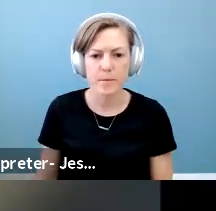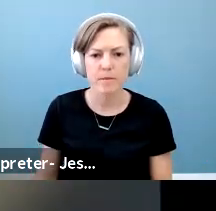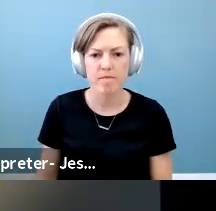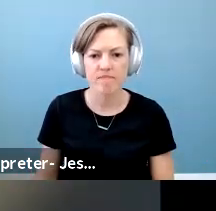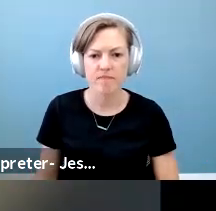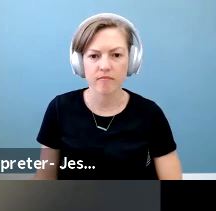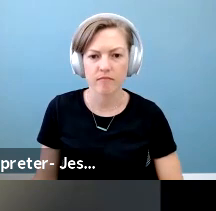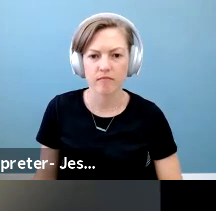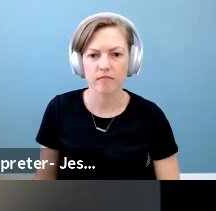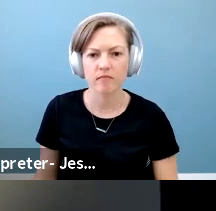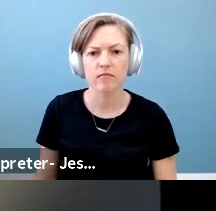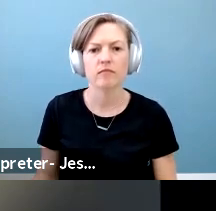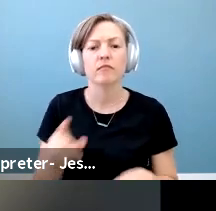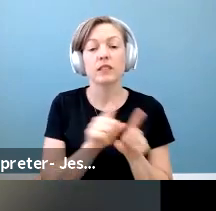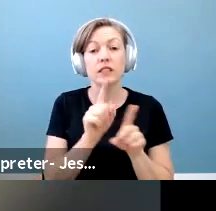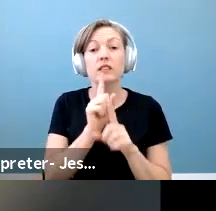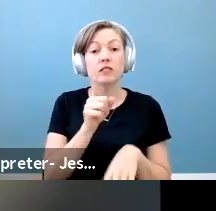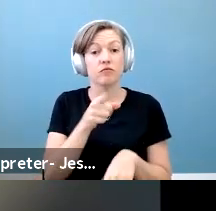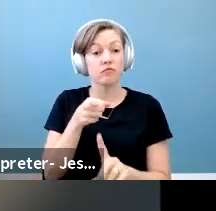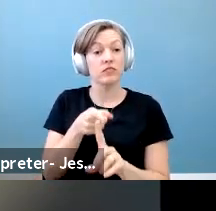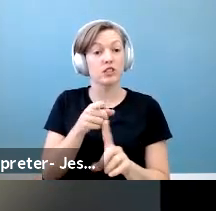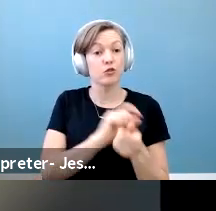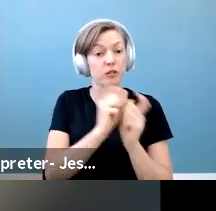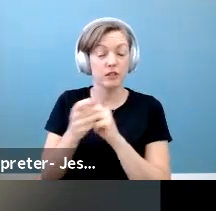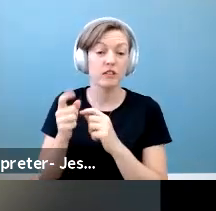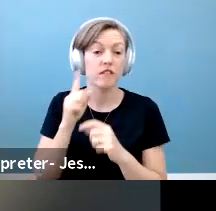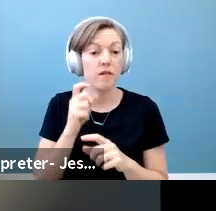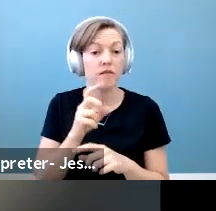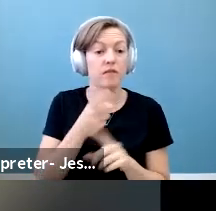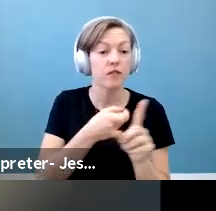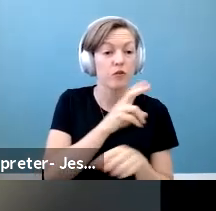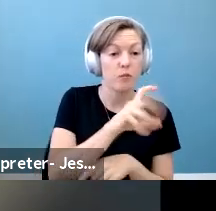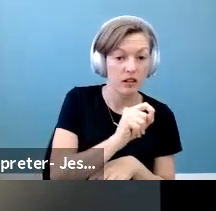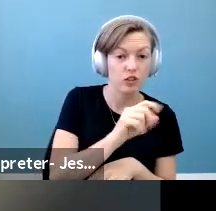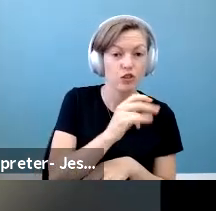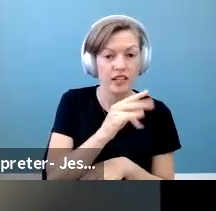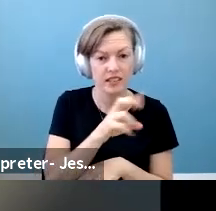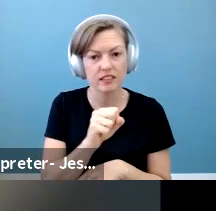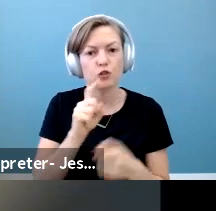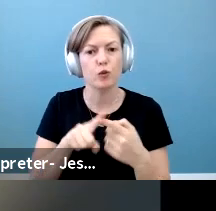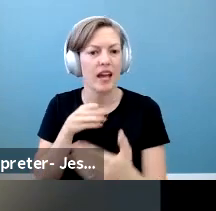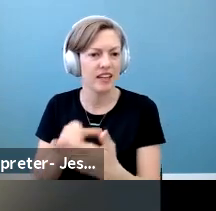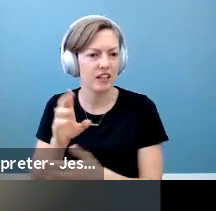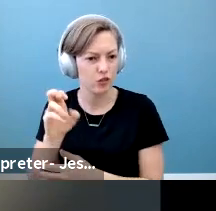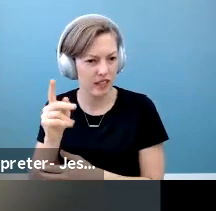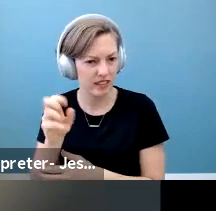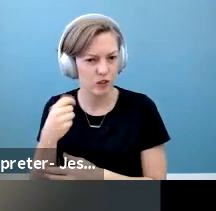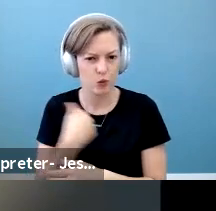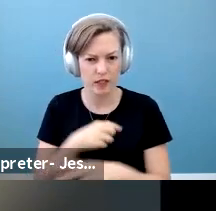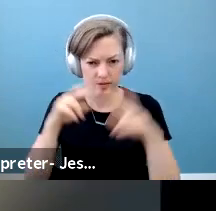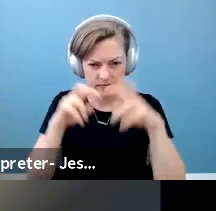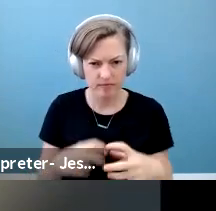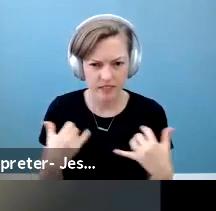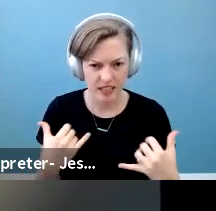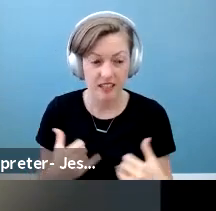And it is this transformation from Vermont eugenics to anti-eugenics that we explore today. And to do this, we're